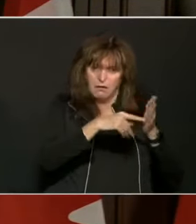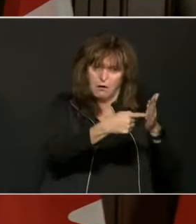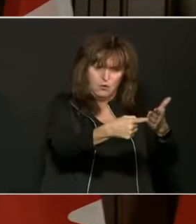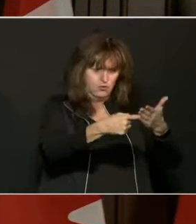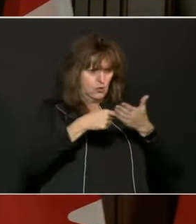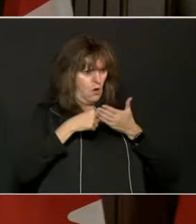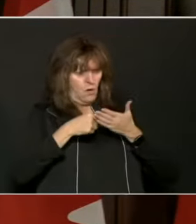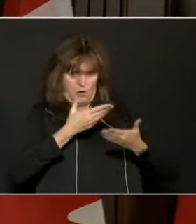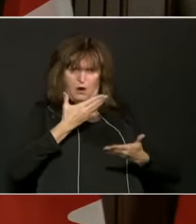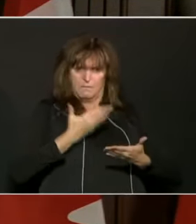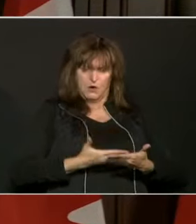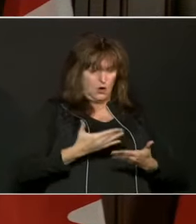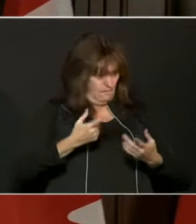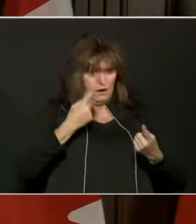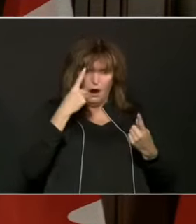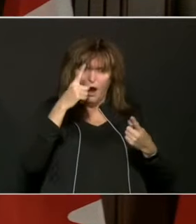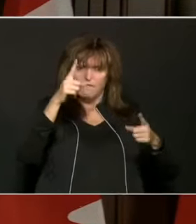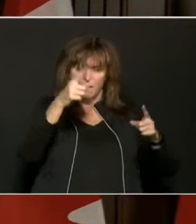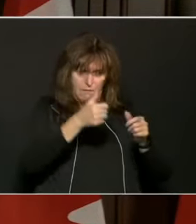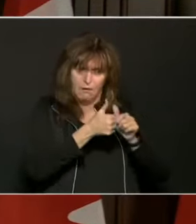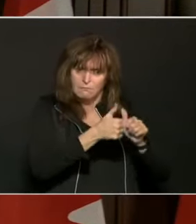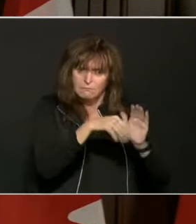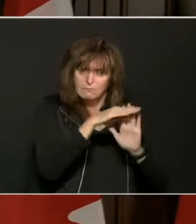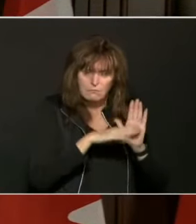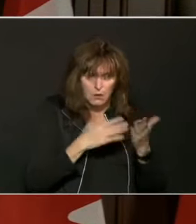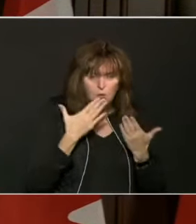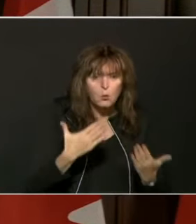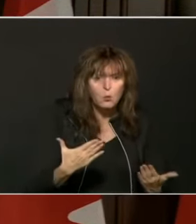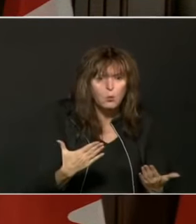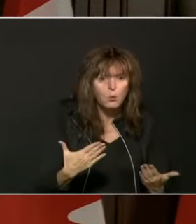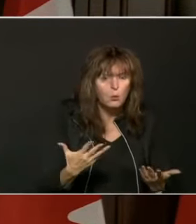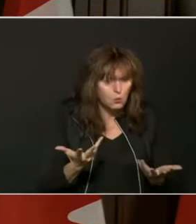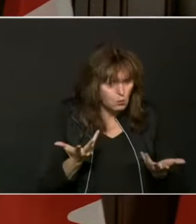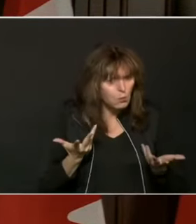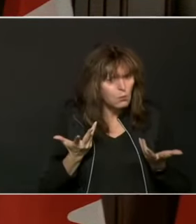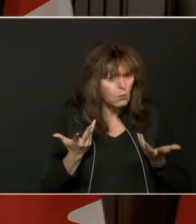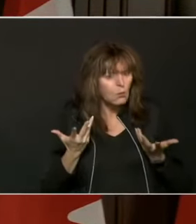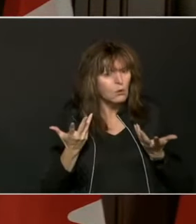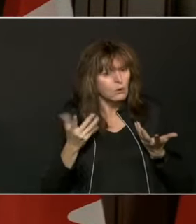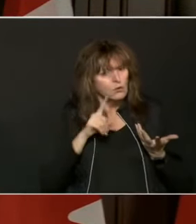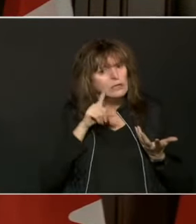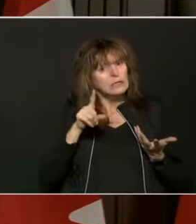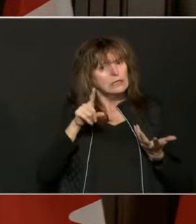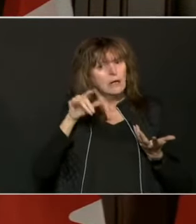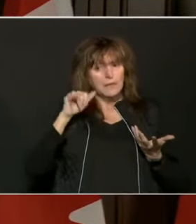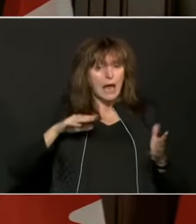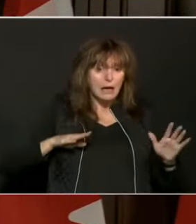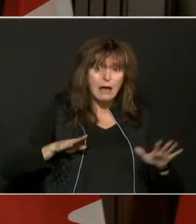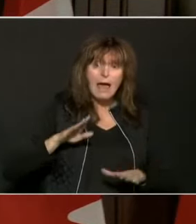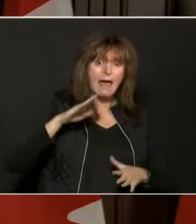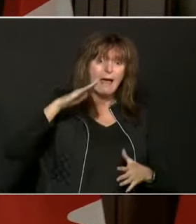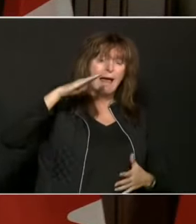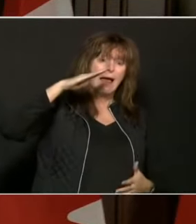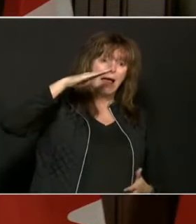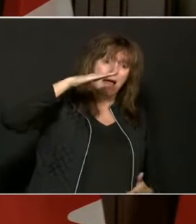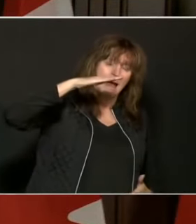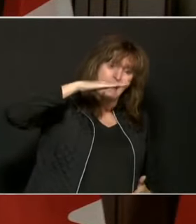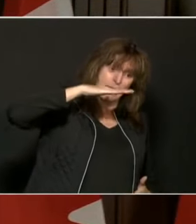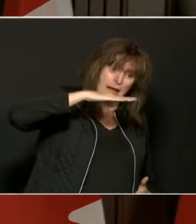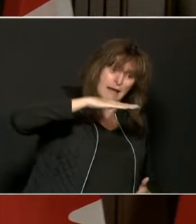to drive us firmly down the other side of the slope of a second wave? That's where we said we're at the precarious part at the top. We're not sure